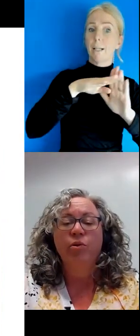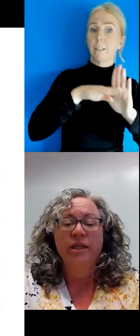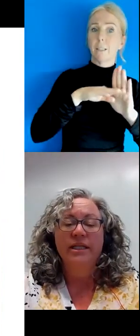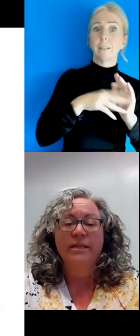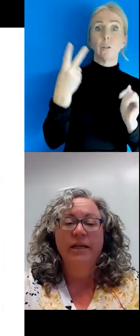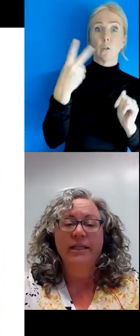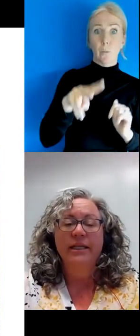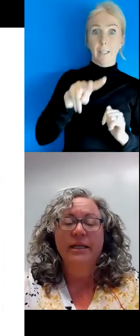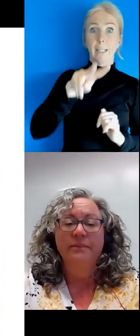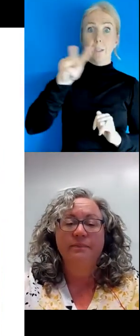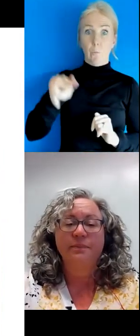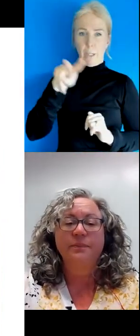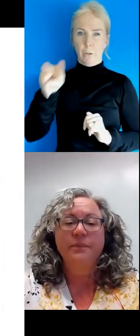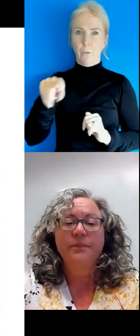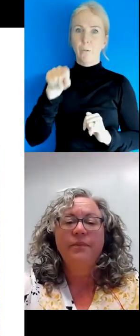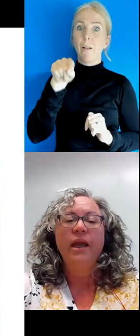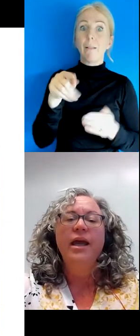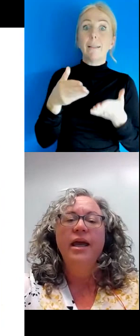to people with disability.